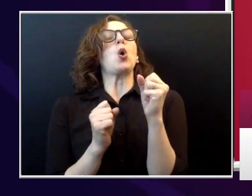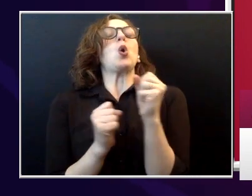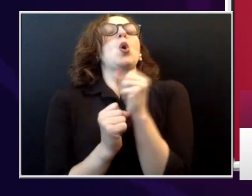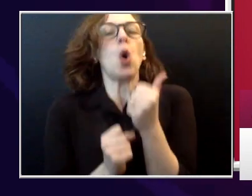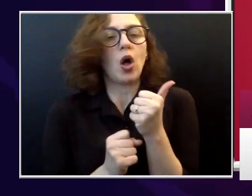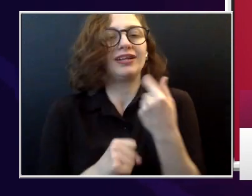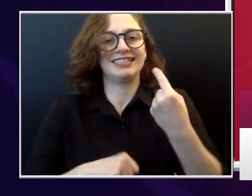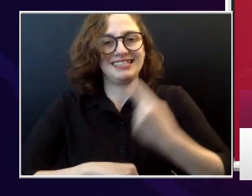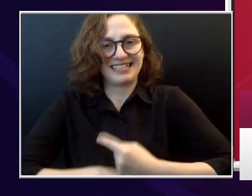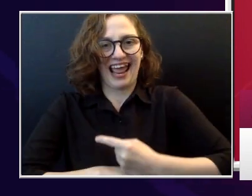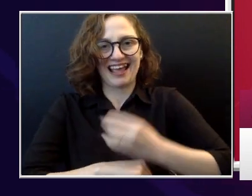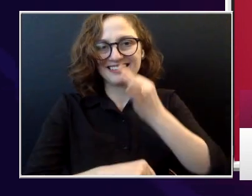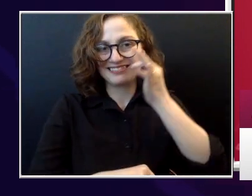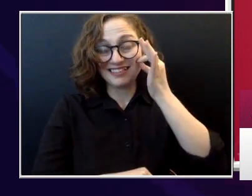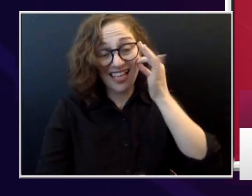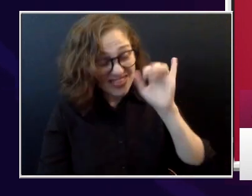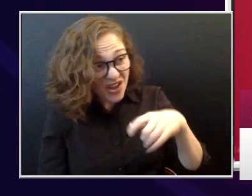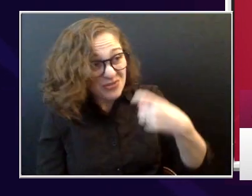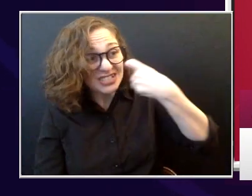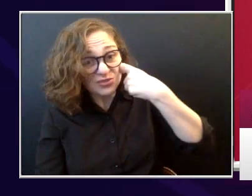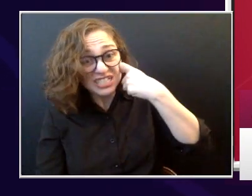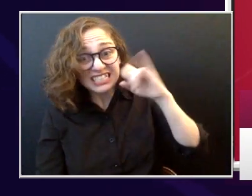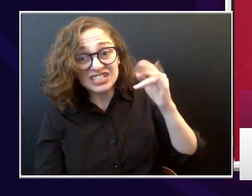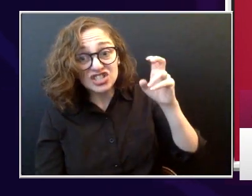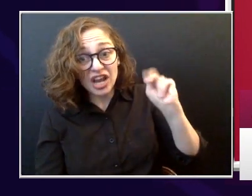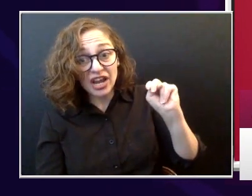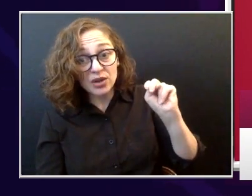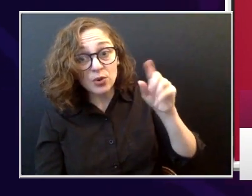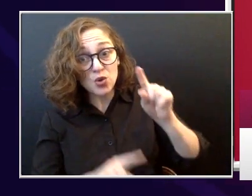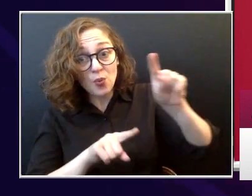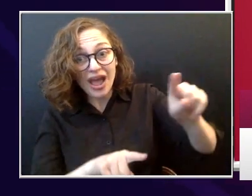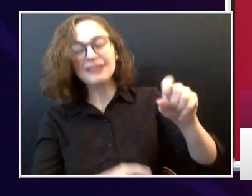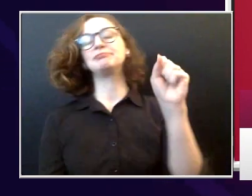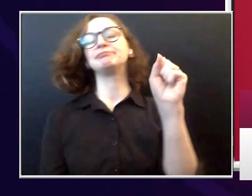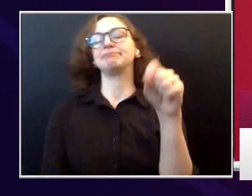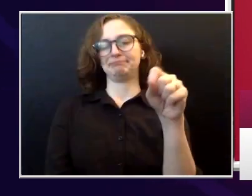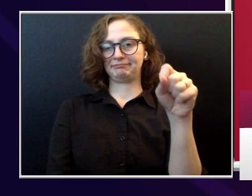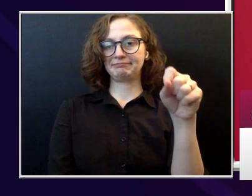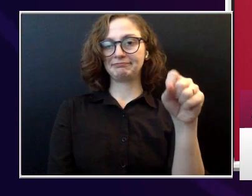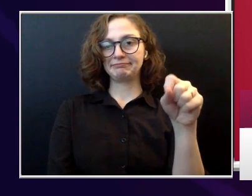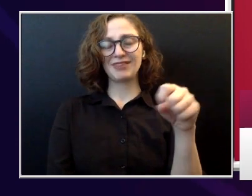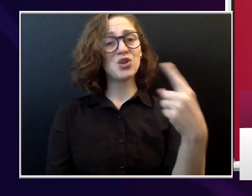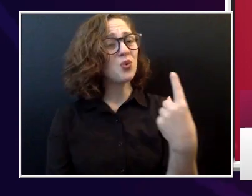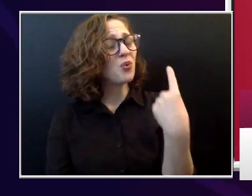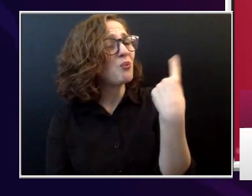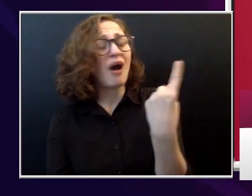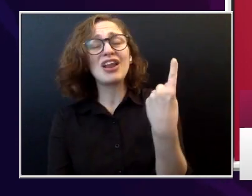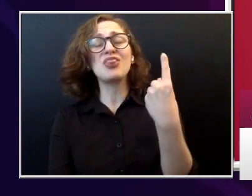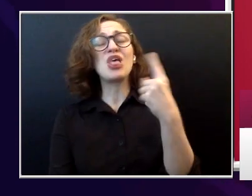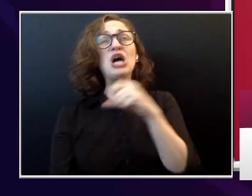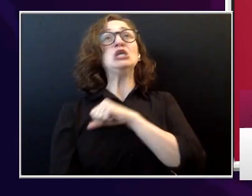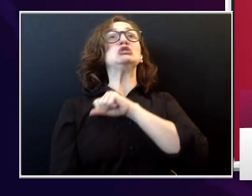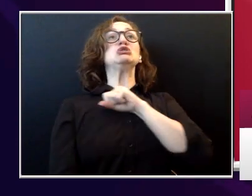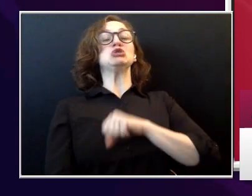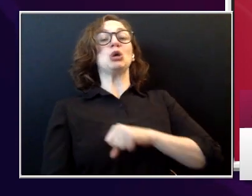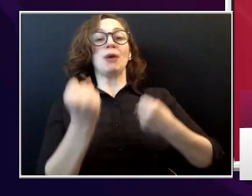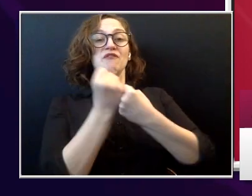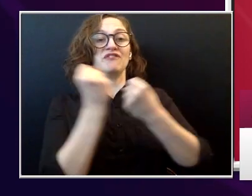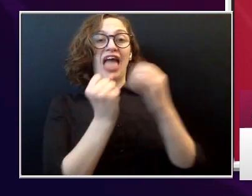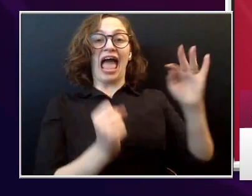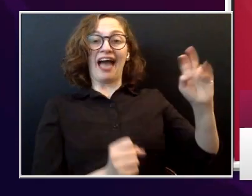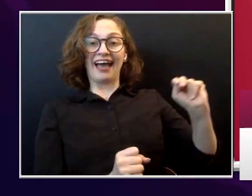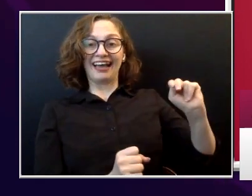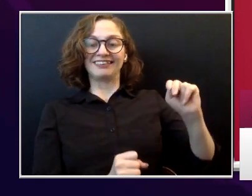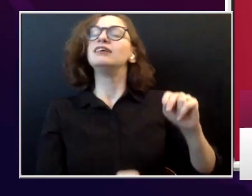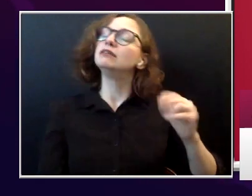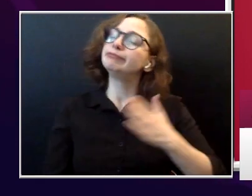this January? You went to that game? Yes. You were one of the wild super fans in the. So he made me. I didn't want to do it, but you did it.